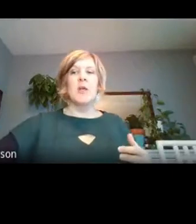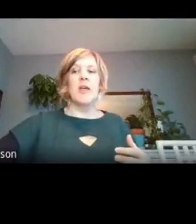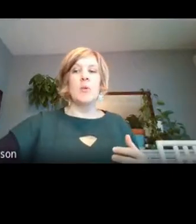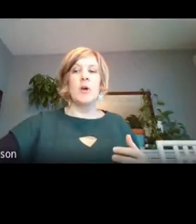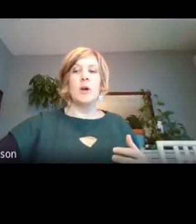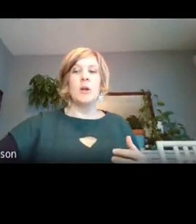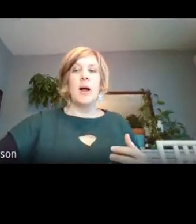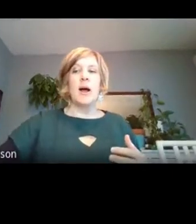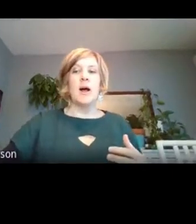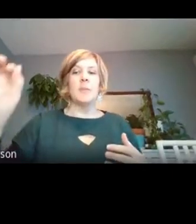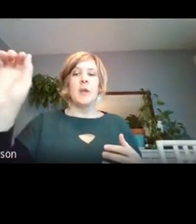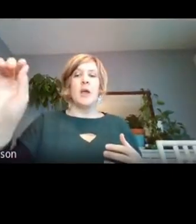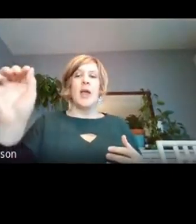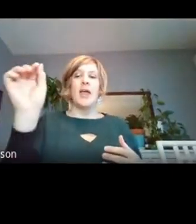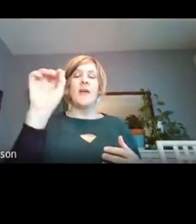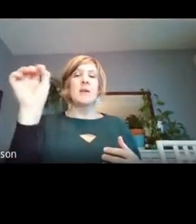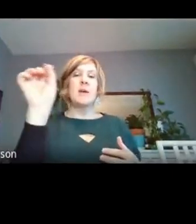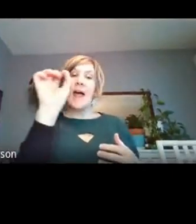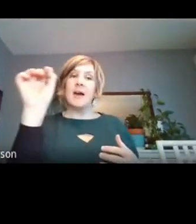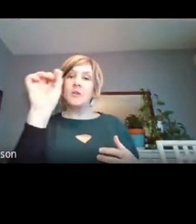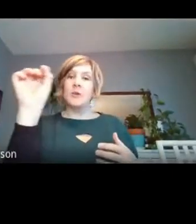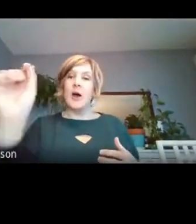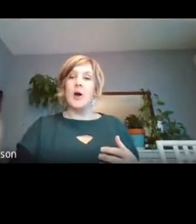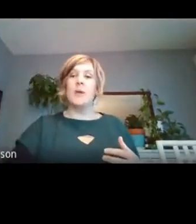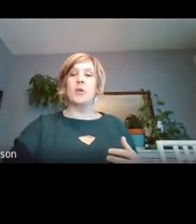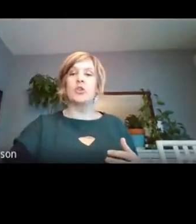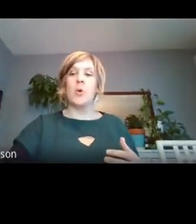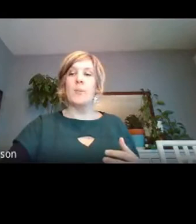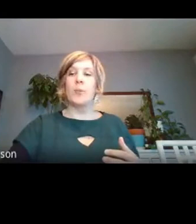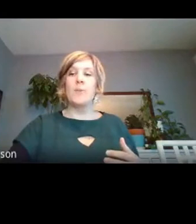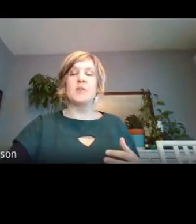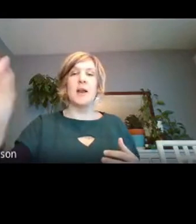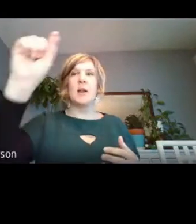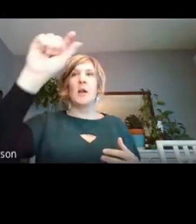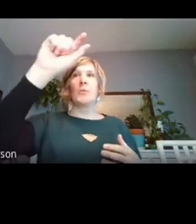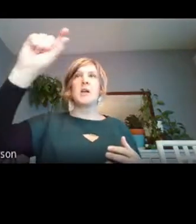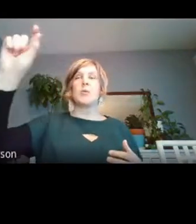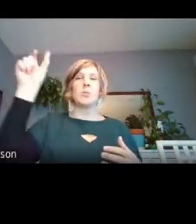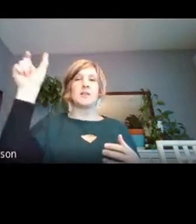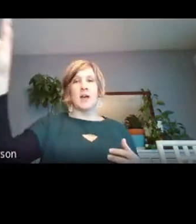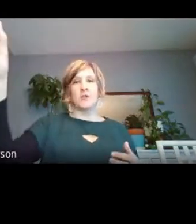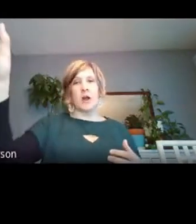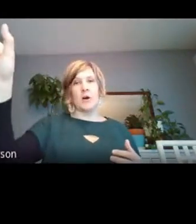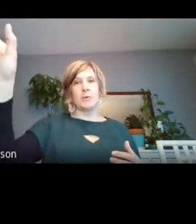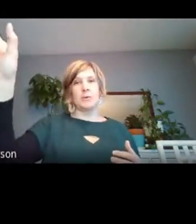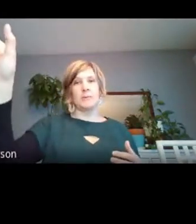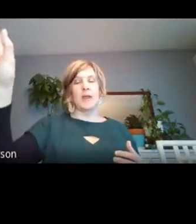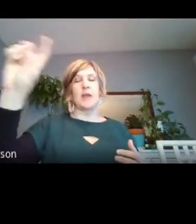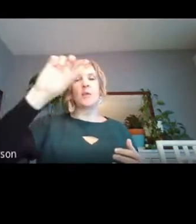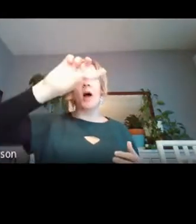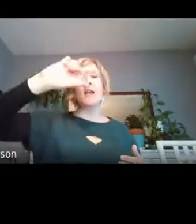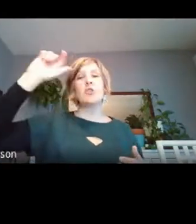they will um if anybody asks for help it'll show up right beside it breakout room has asked for help